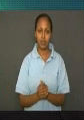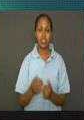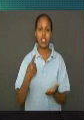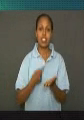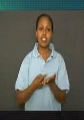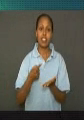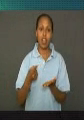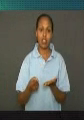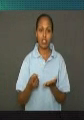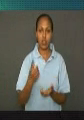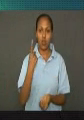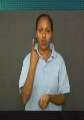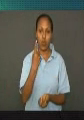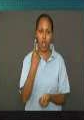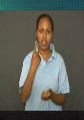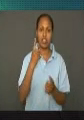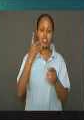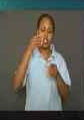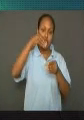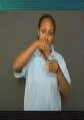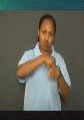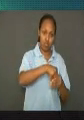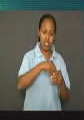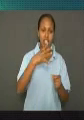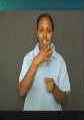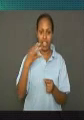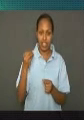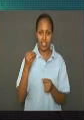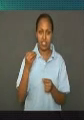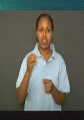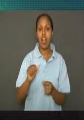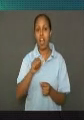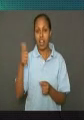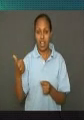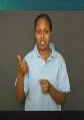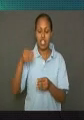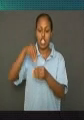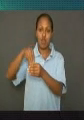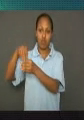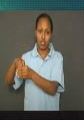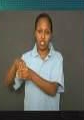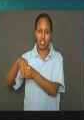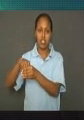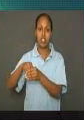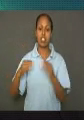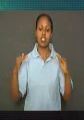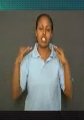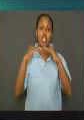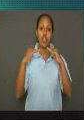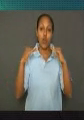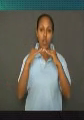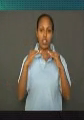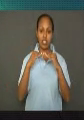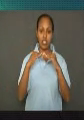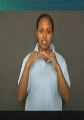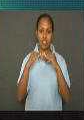Thus, one input and another input equals